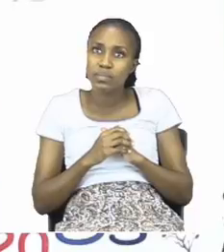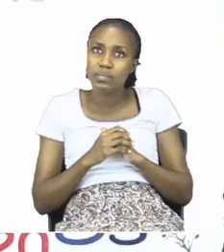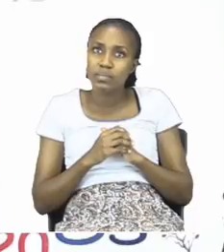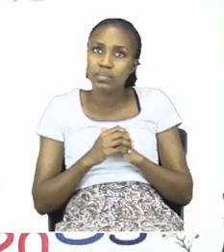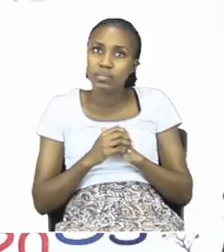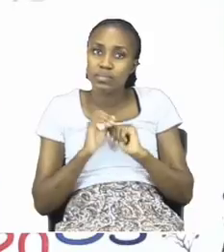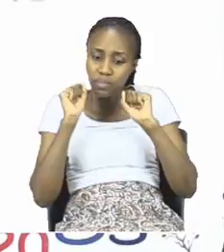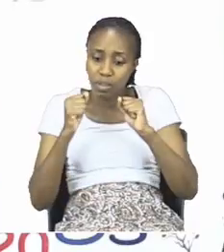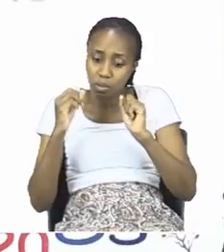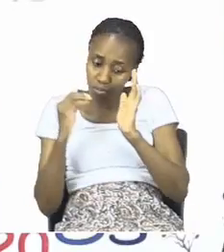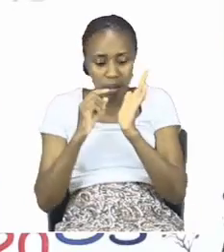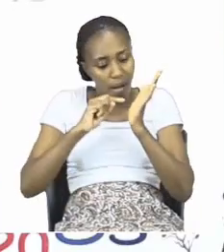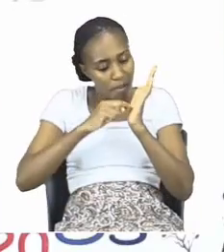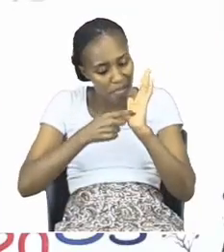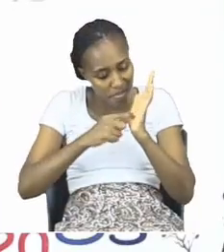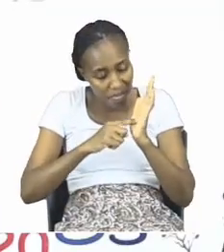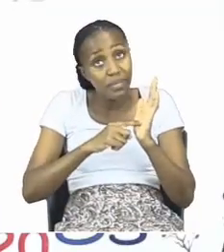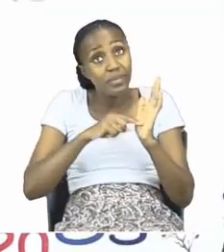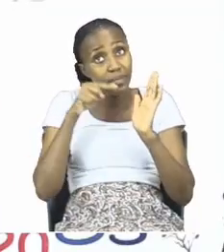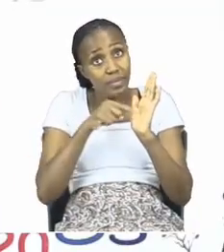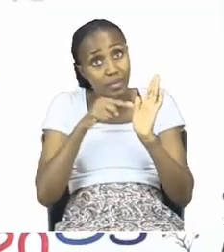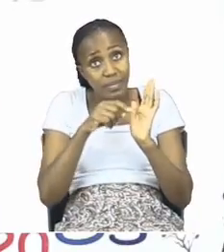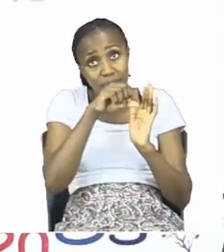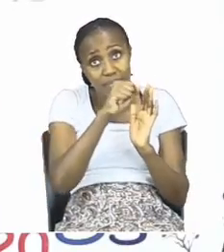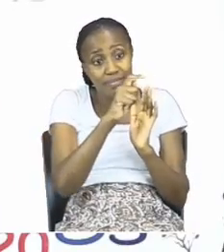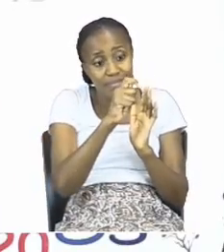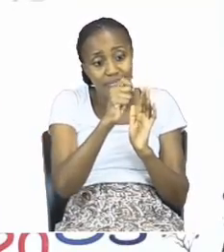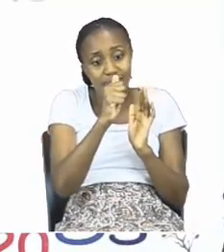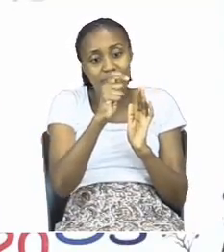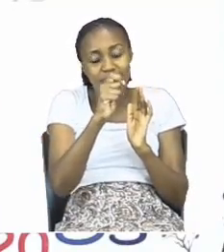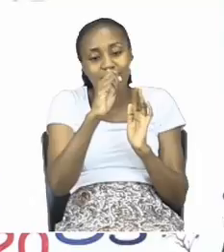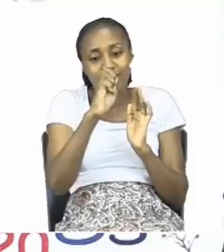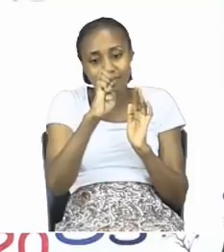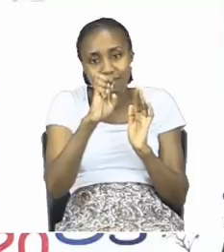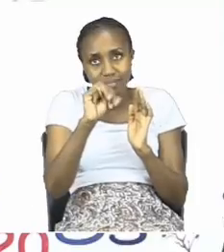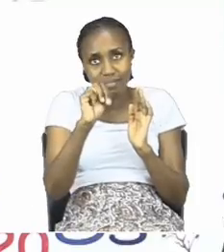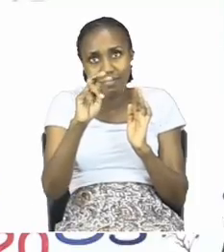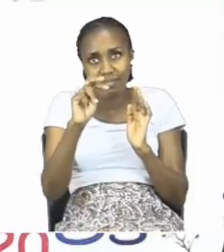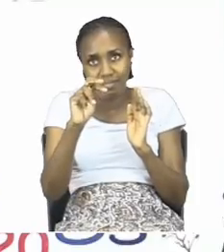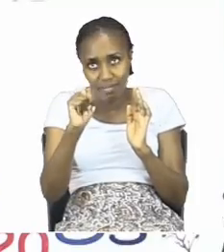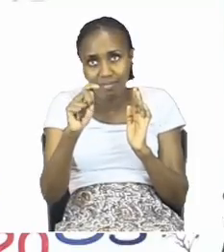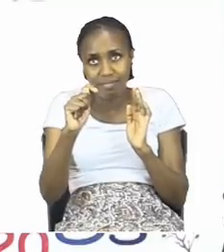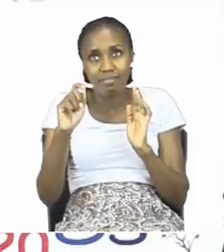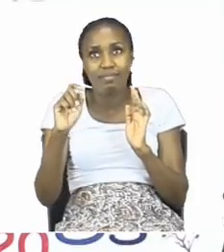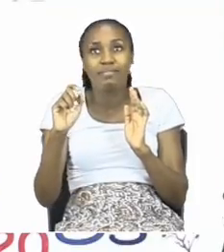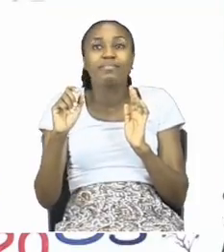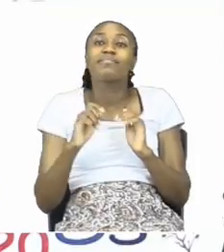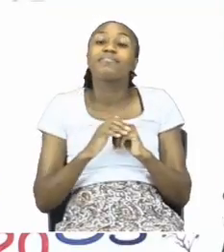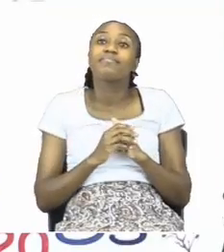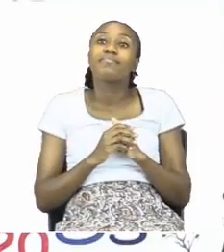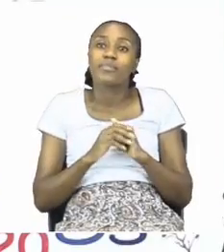there, we say it's a statement. And the statement ends with a full stop.